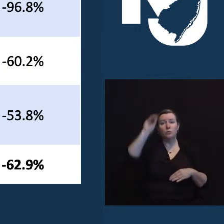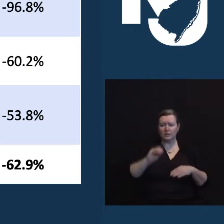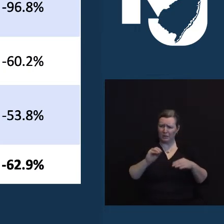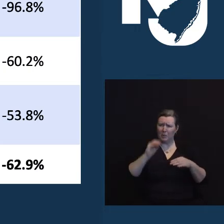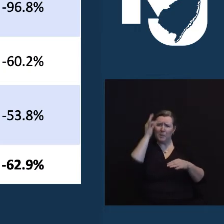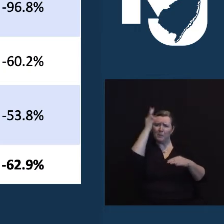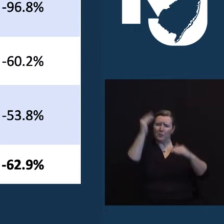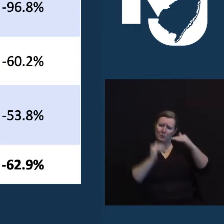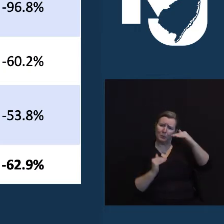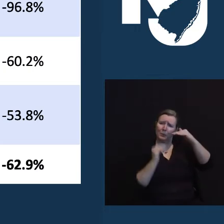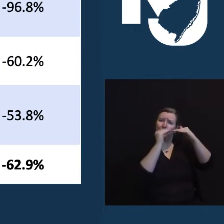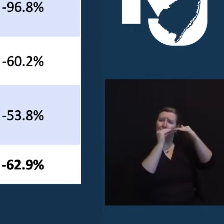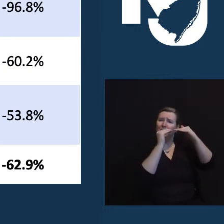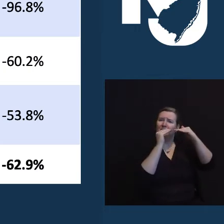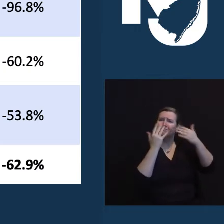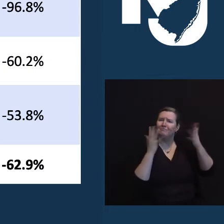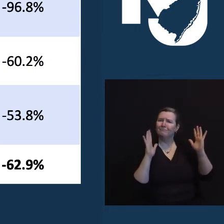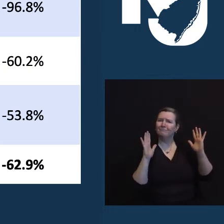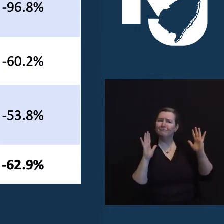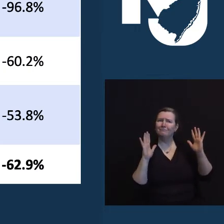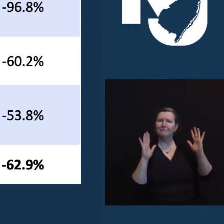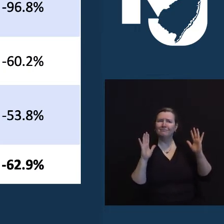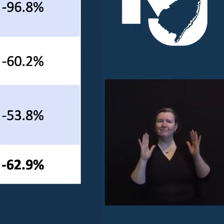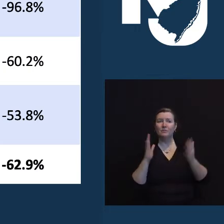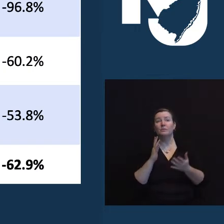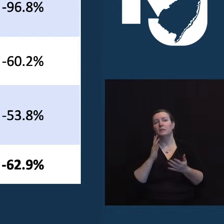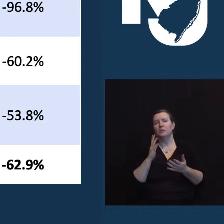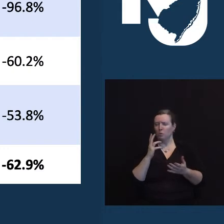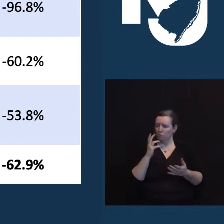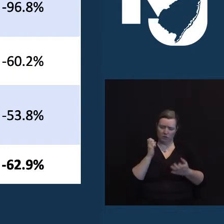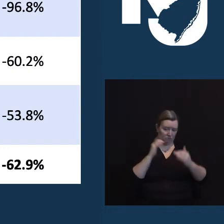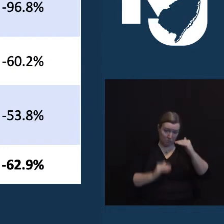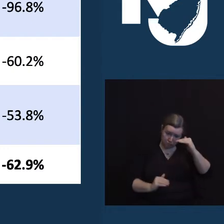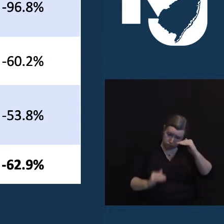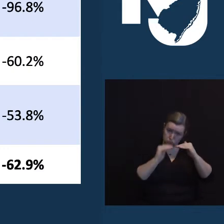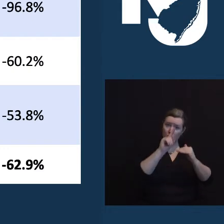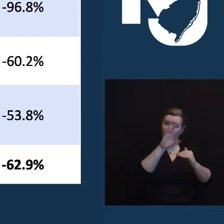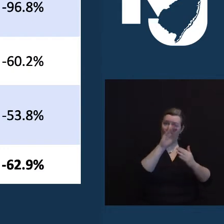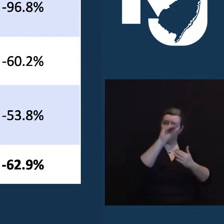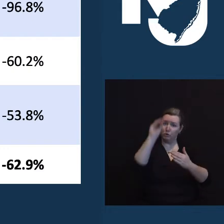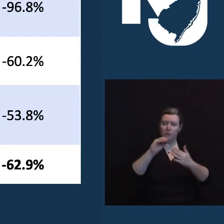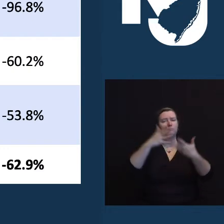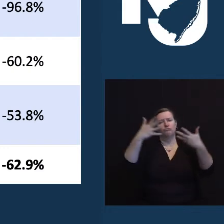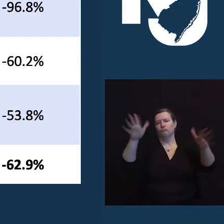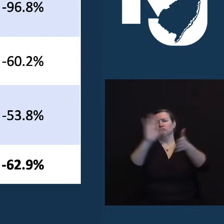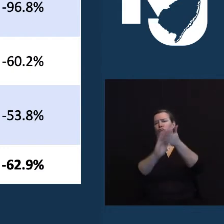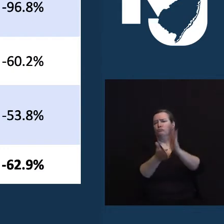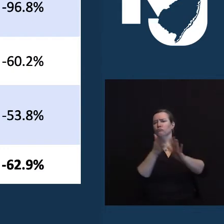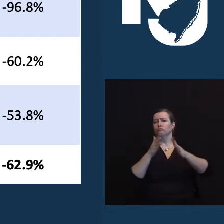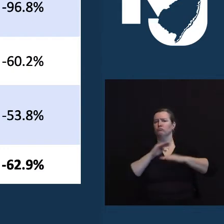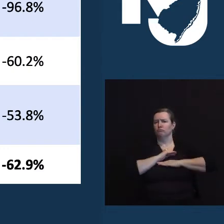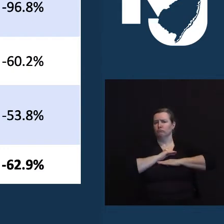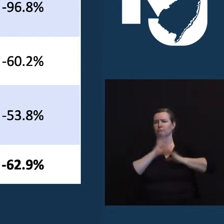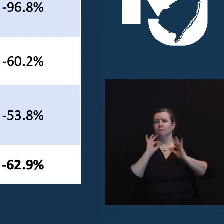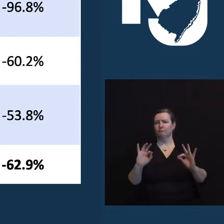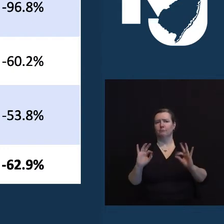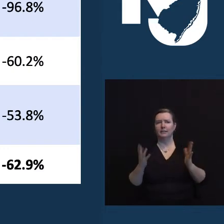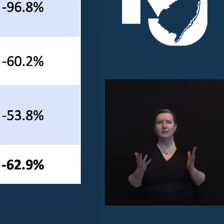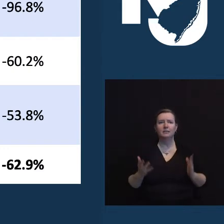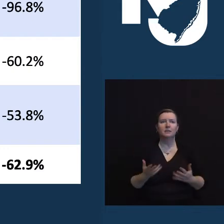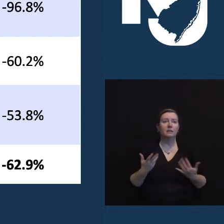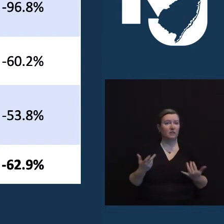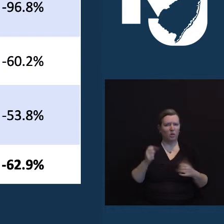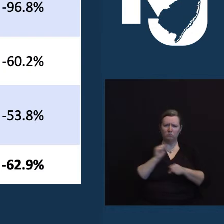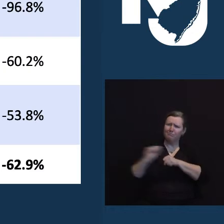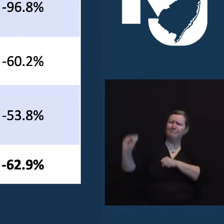until this gap is 100% closed. But getting to where we are now has been a tremendous undertaking, and I salute all the folks